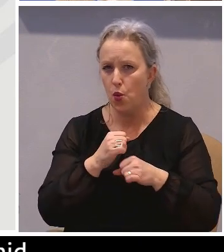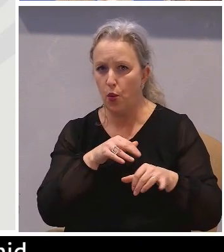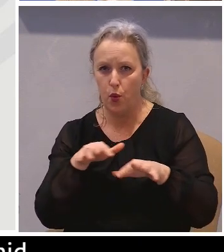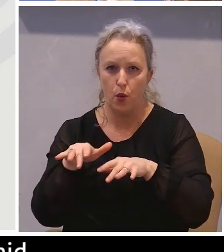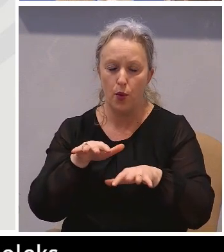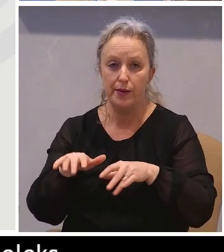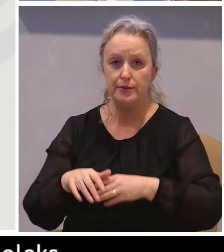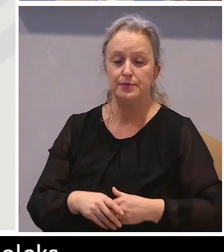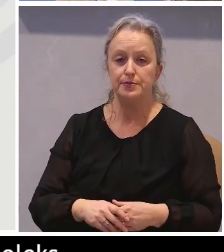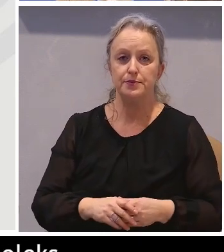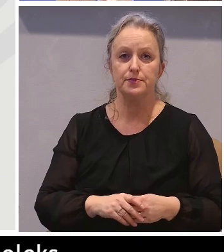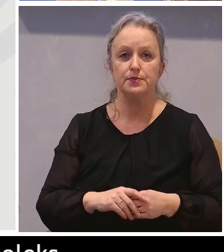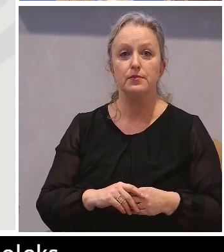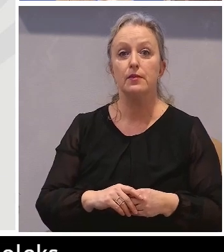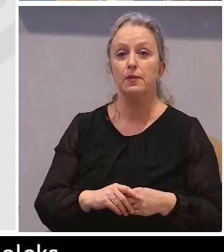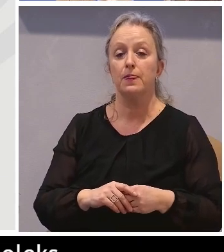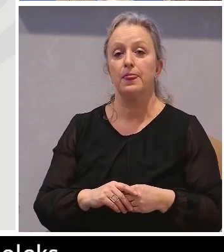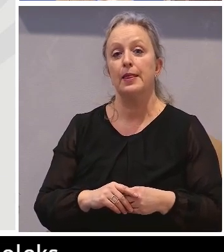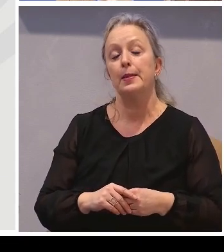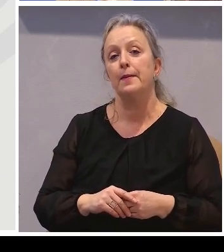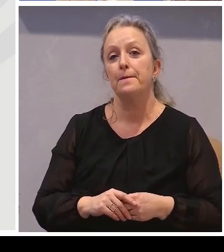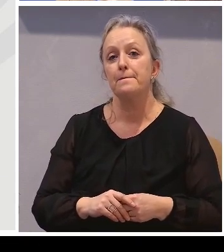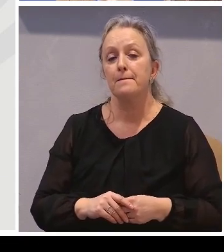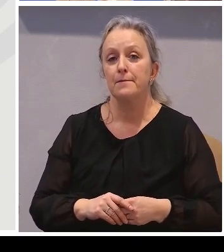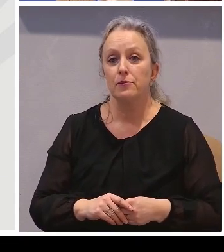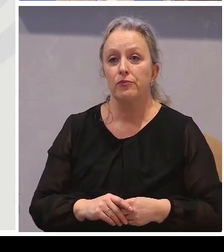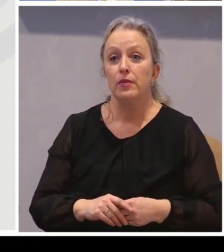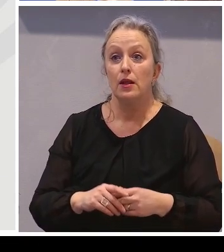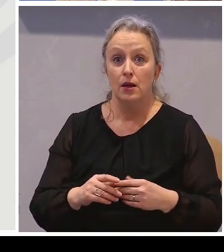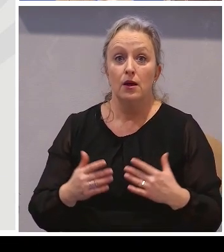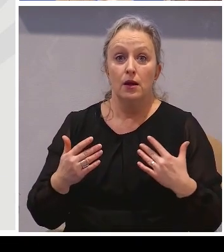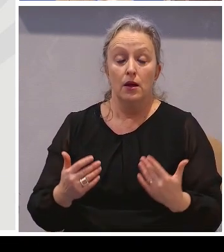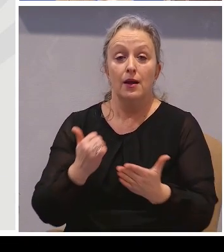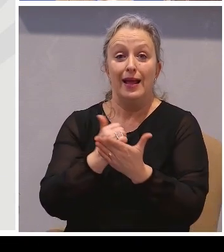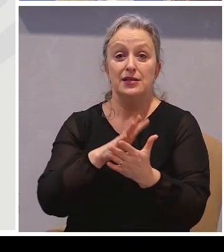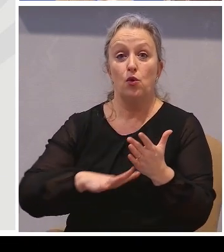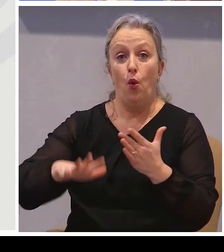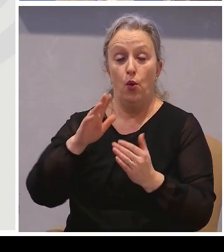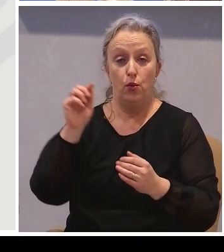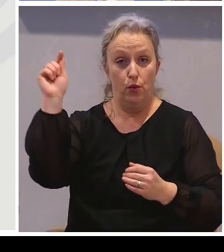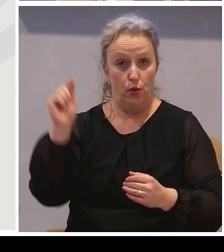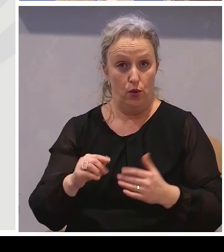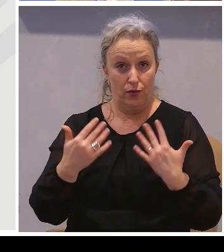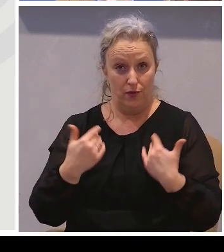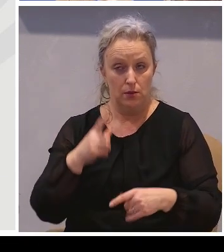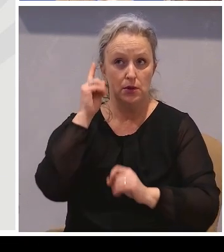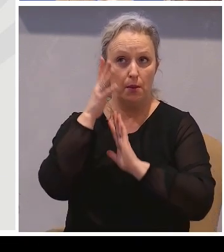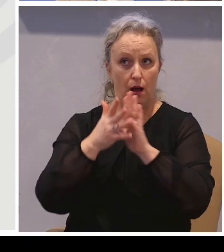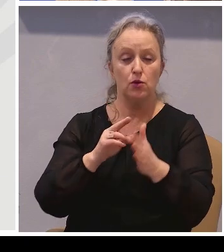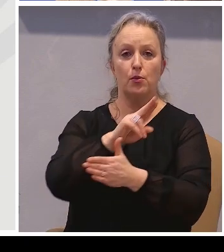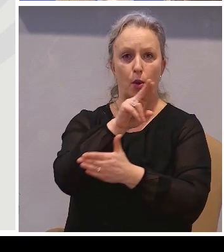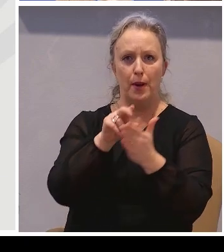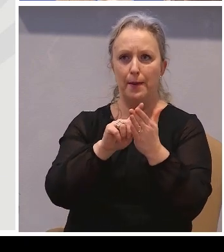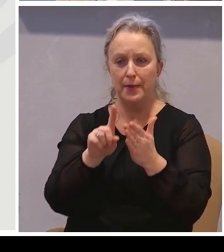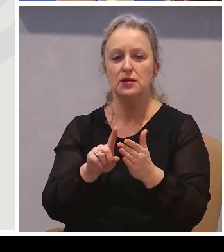the producers. Nüüd isegi kui see keskkond on loodud ja on aru Even saadud, kus on kitsaskohad, when we have et the neid right